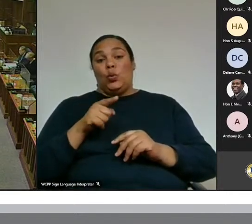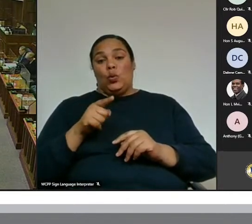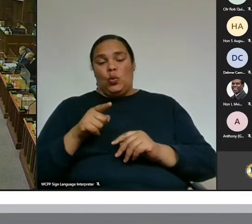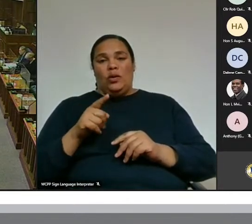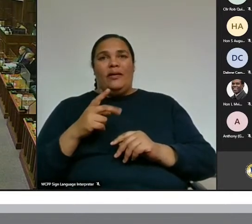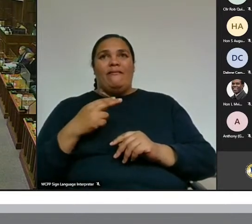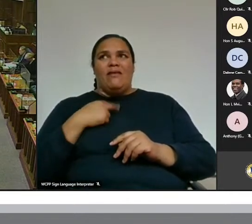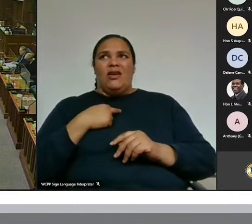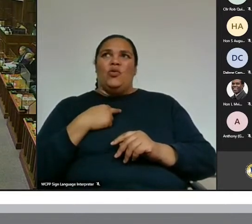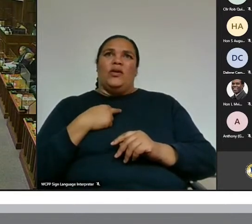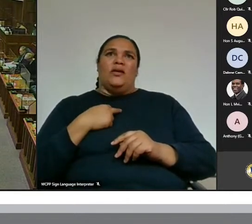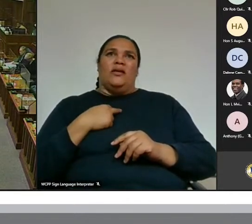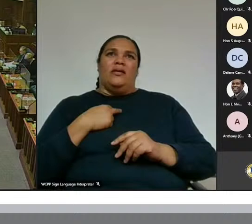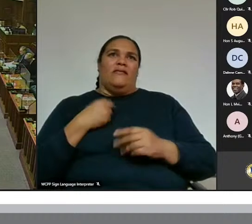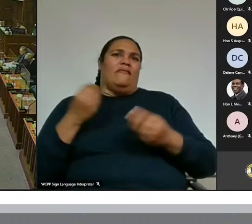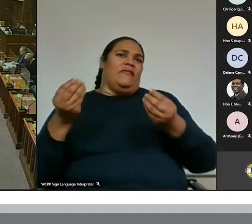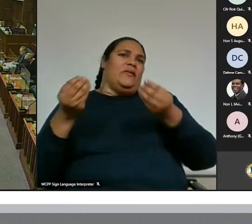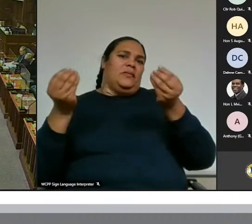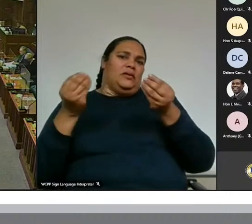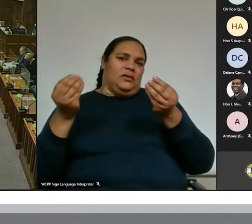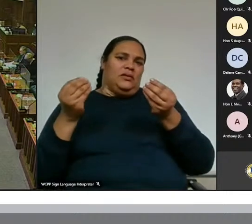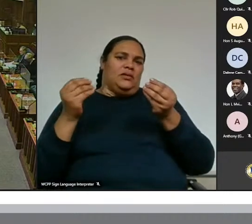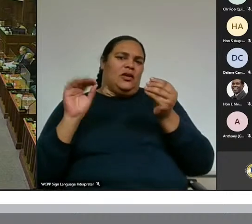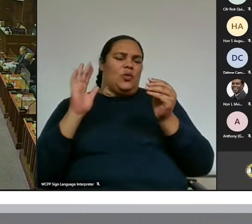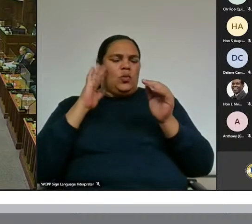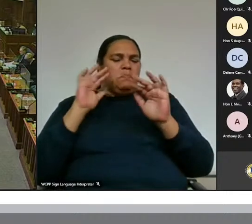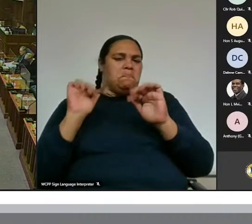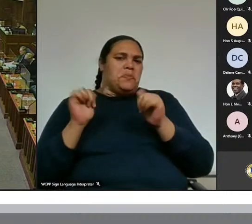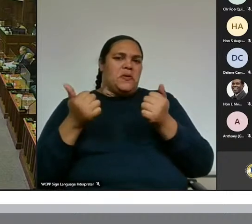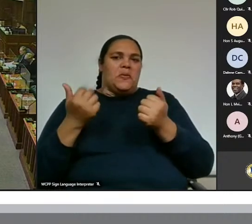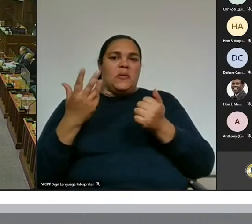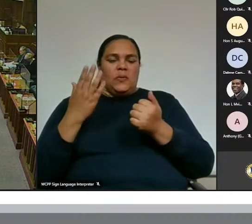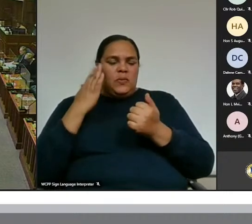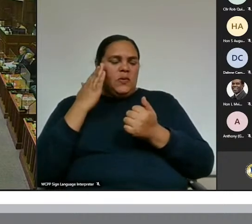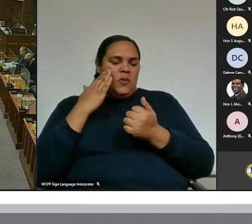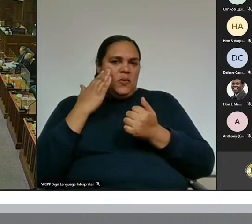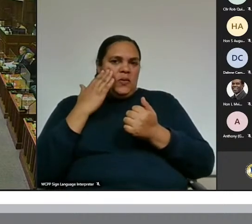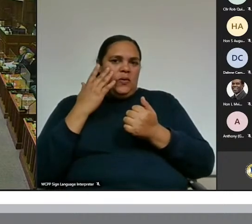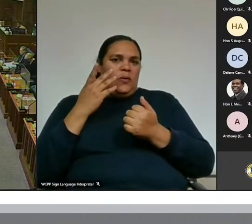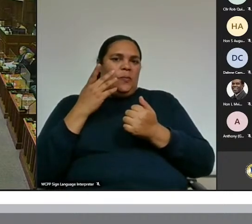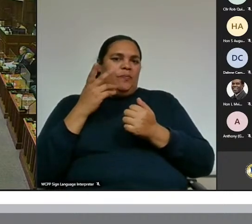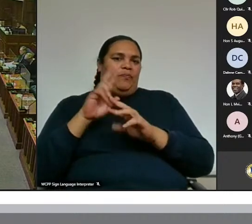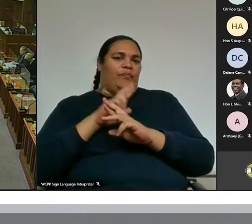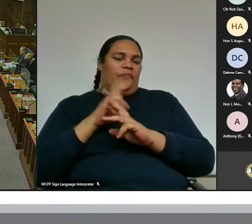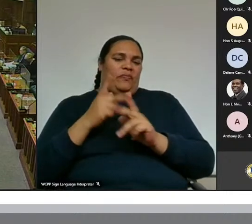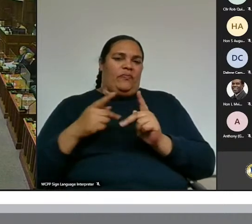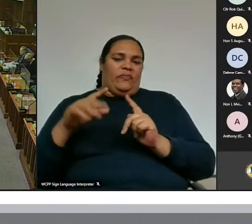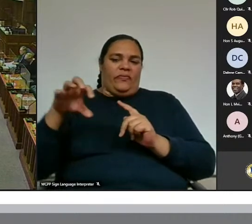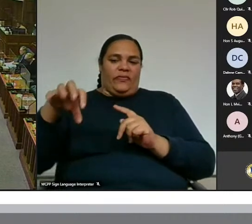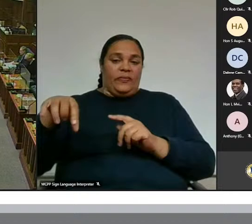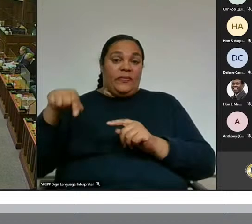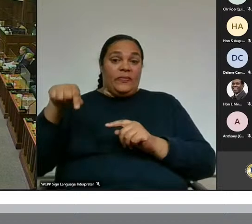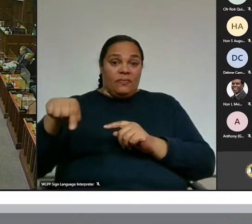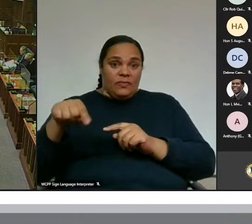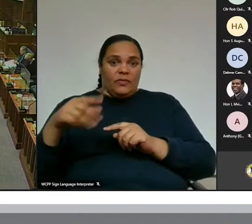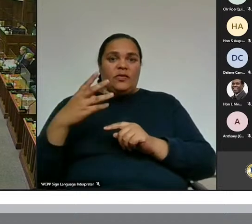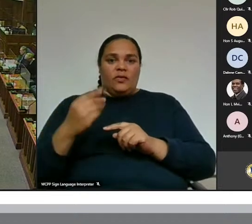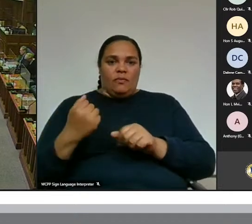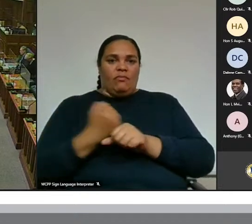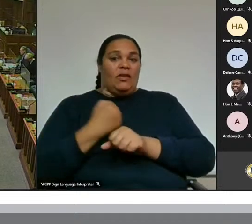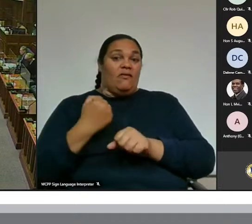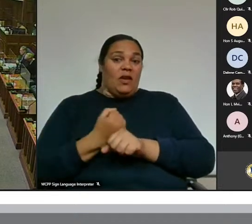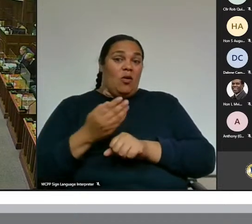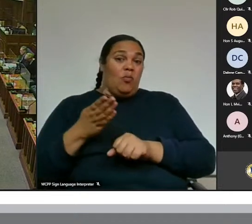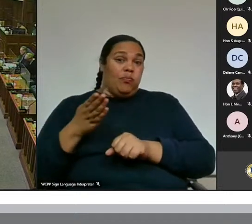very popular and a well-known way bridge, and this way bridge have been